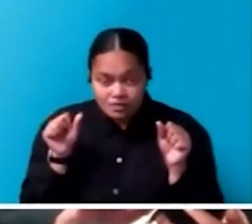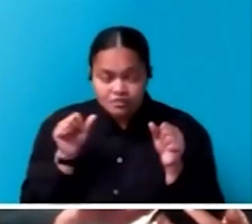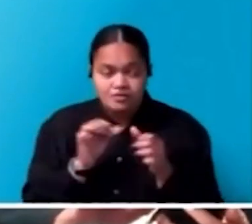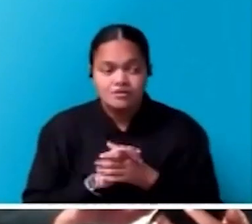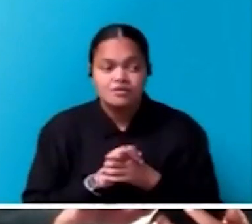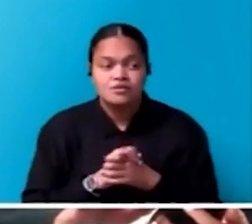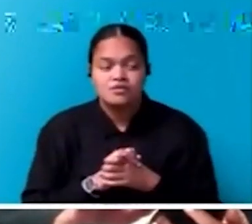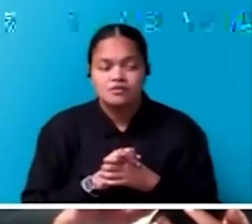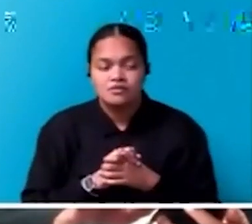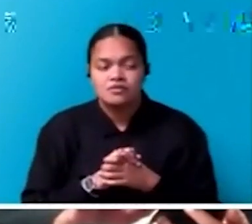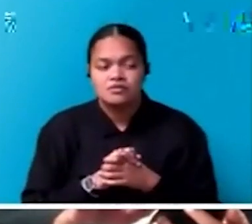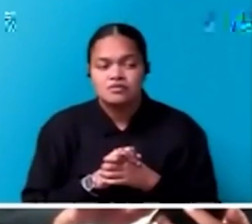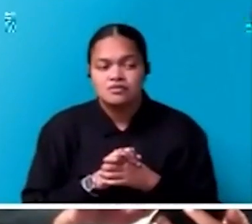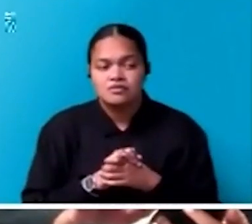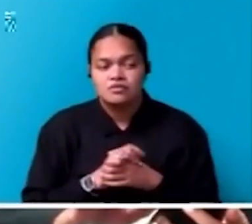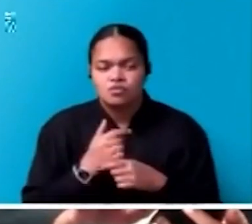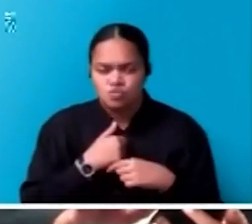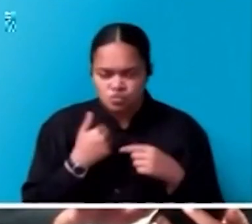setting up